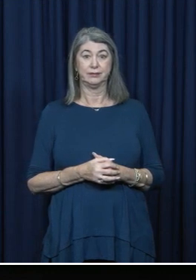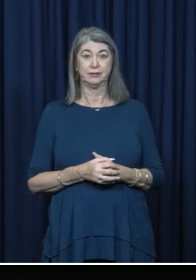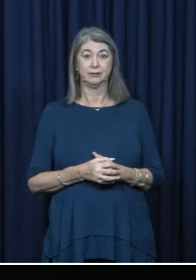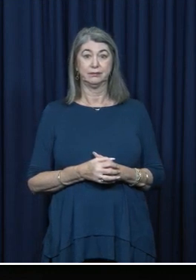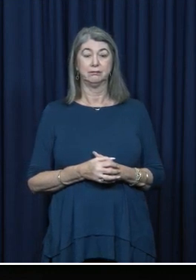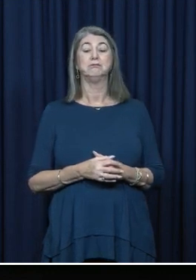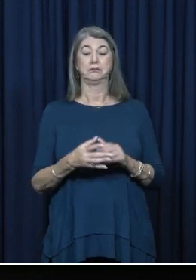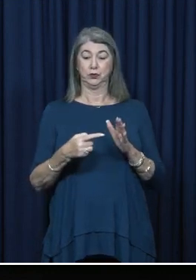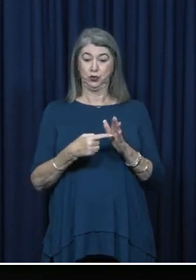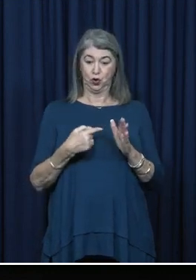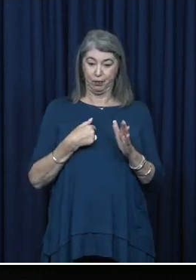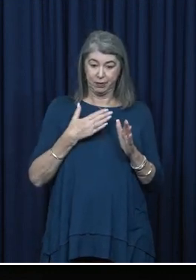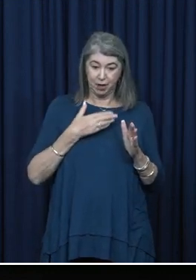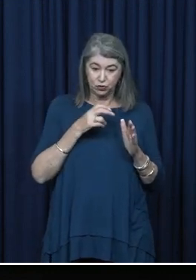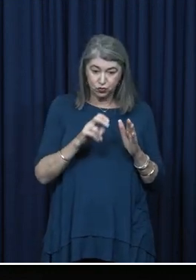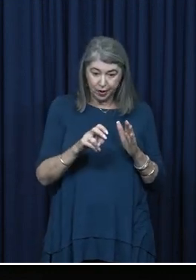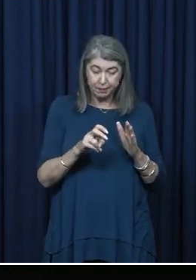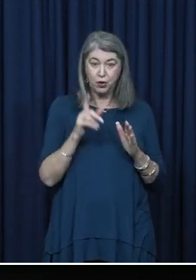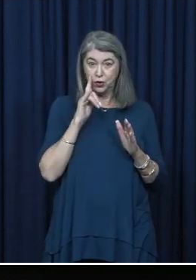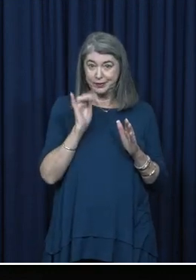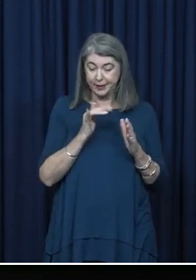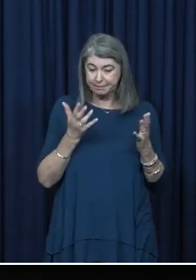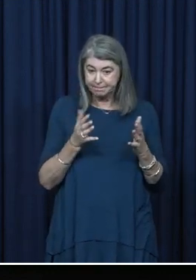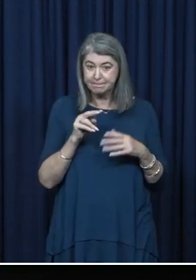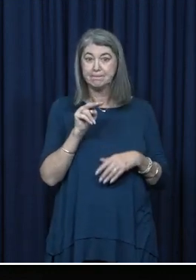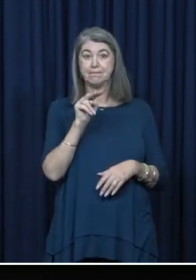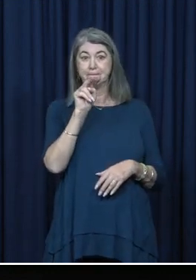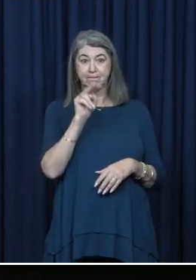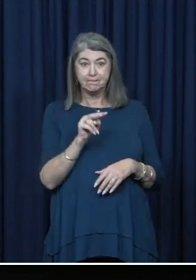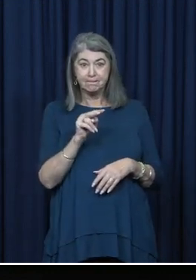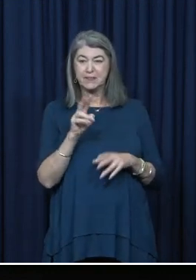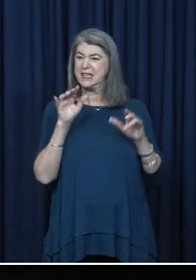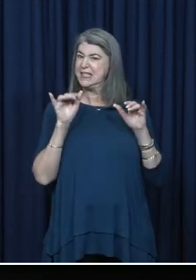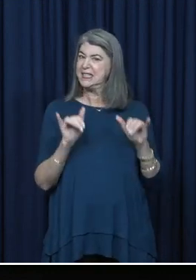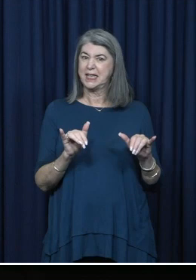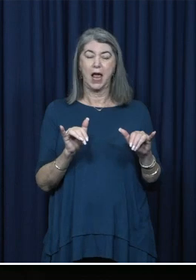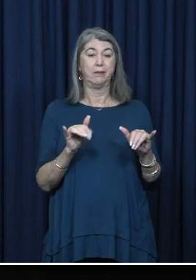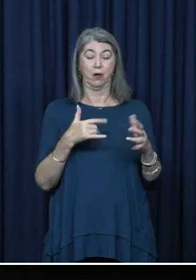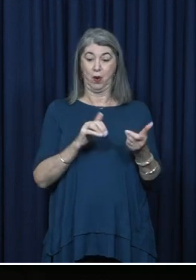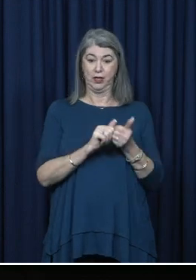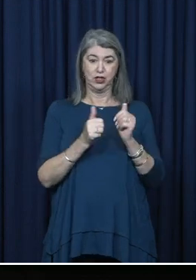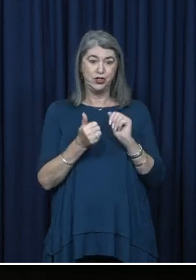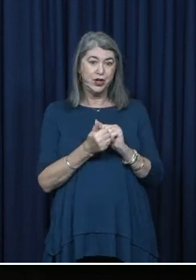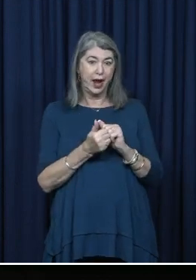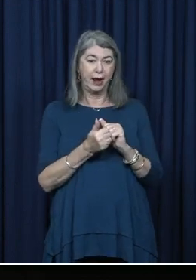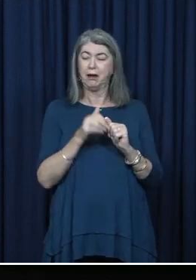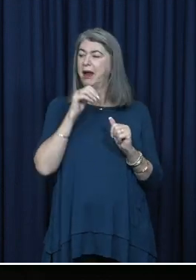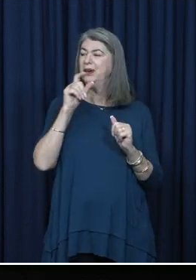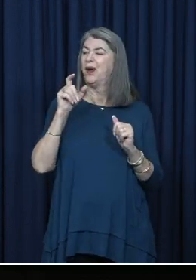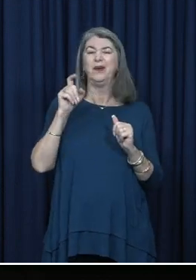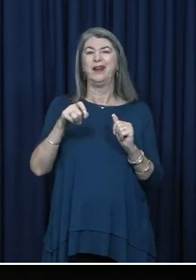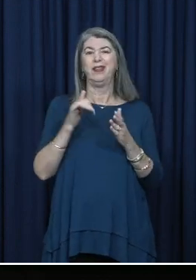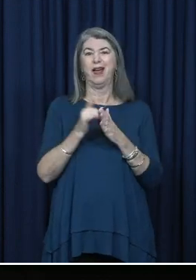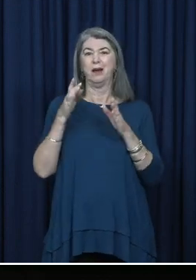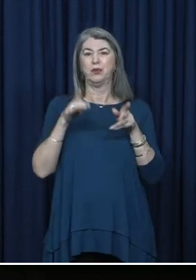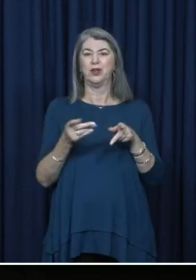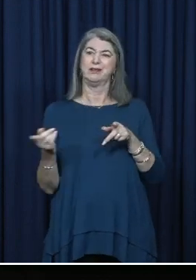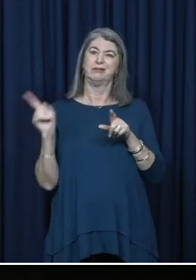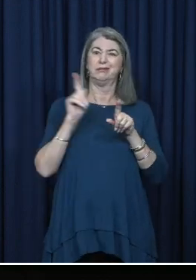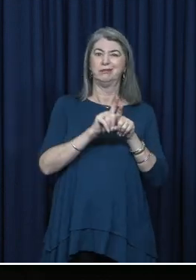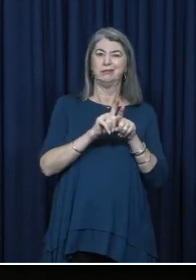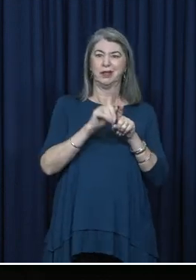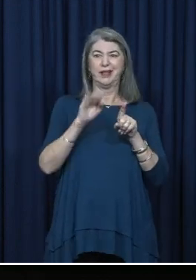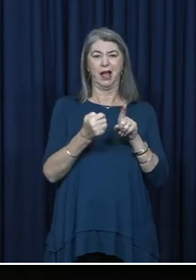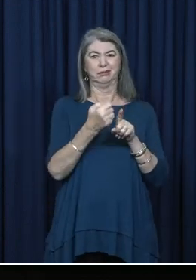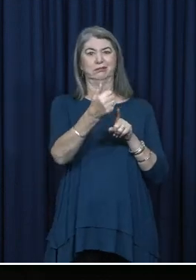It's going to show me my itinerary. And the same features, if I want to change and no longer have that companion, I can remove that